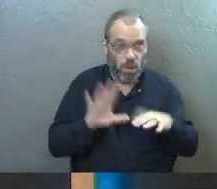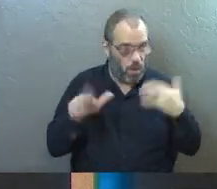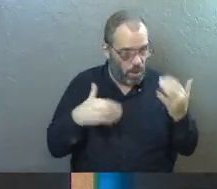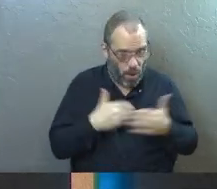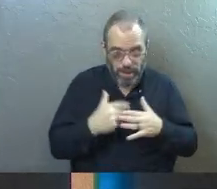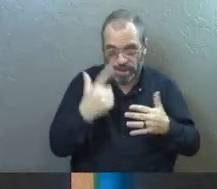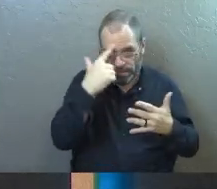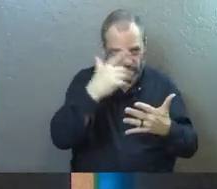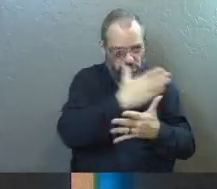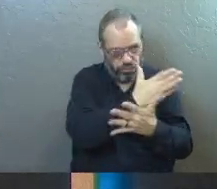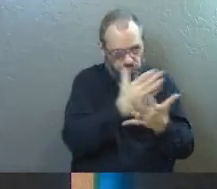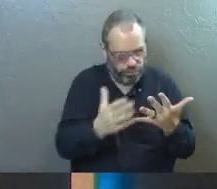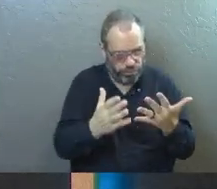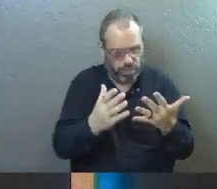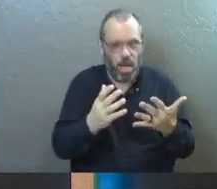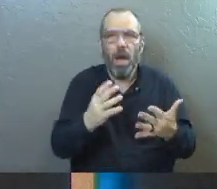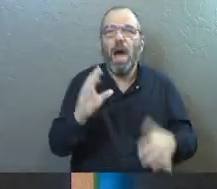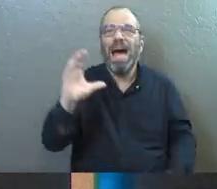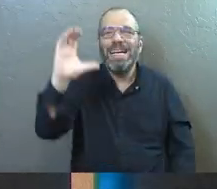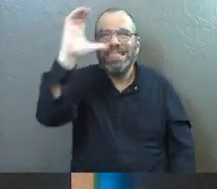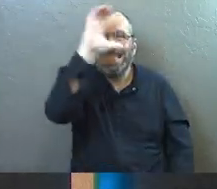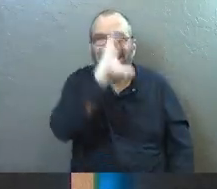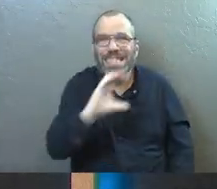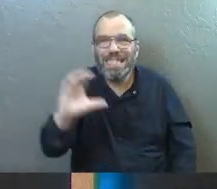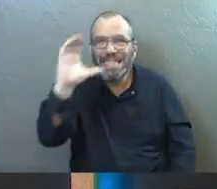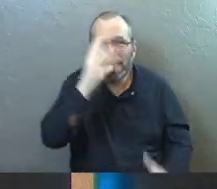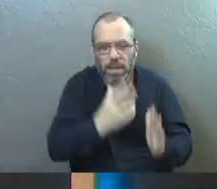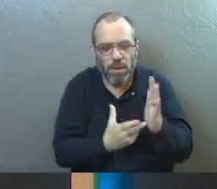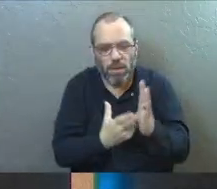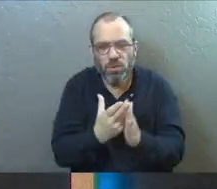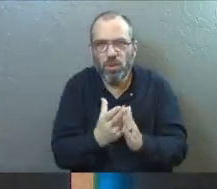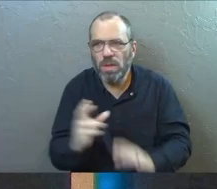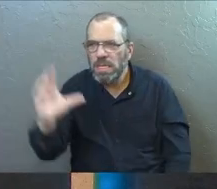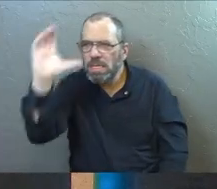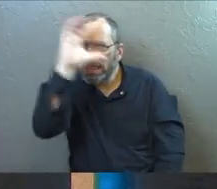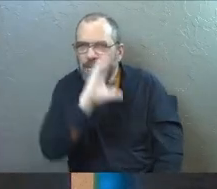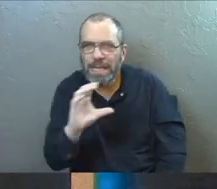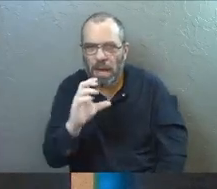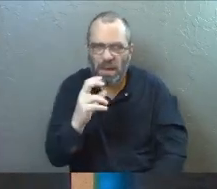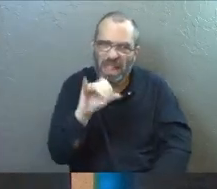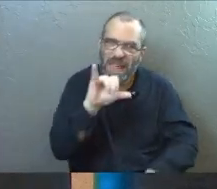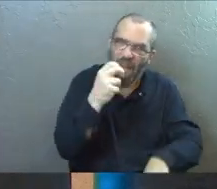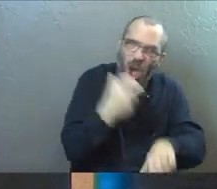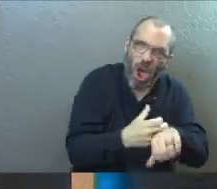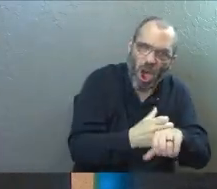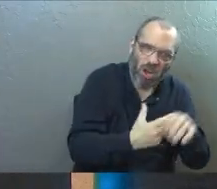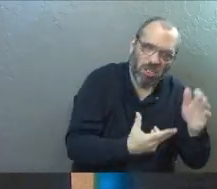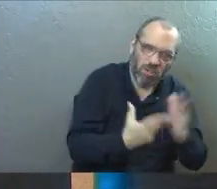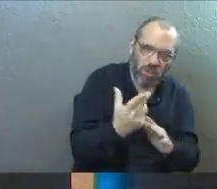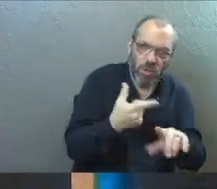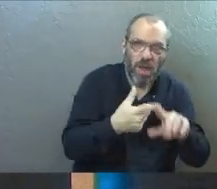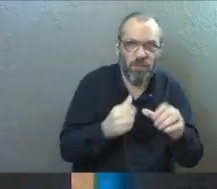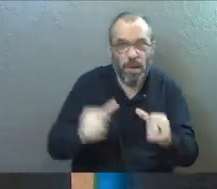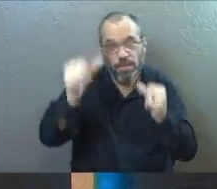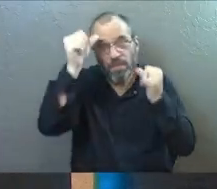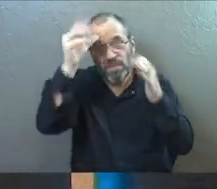all this in mind, seek the truth. Seek out the hard truth from your Father.